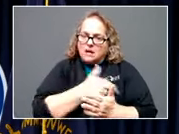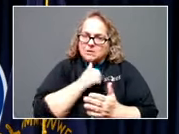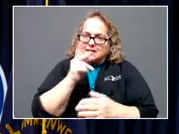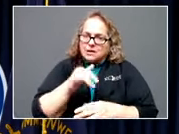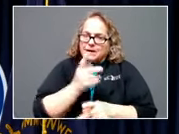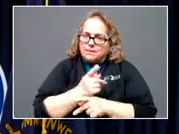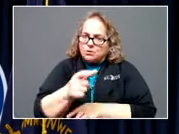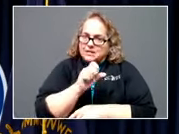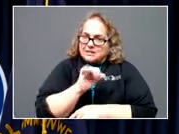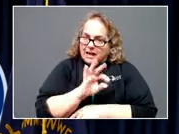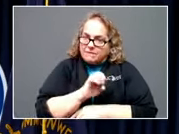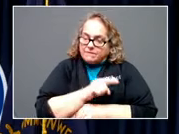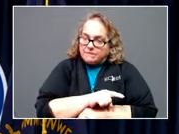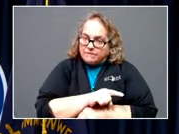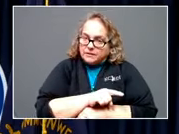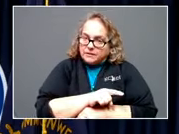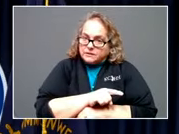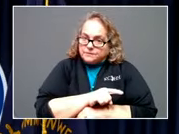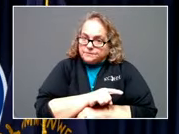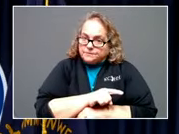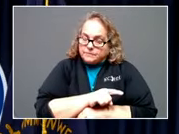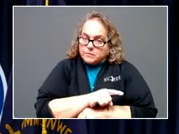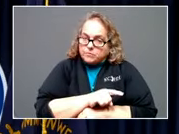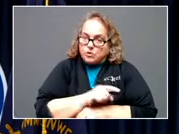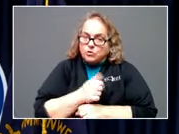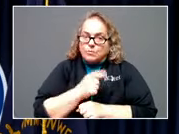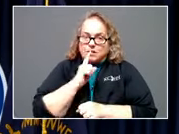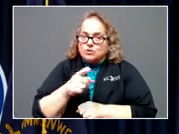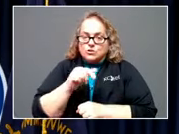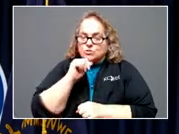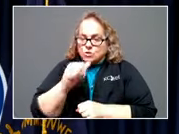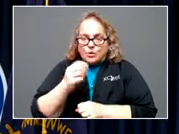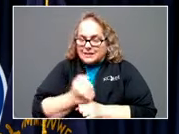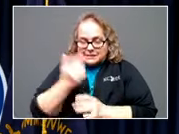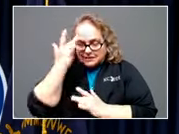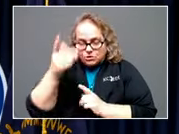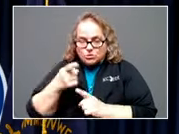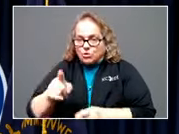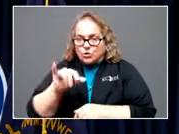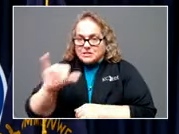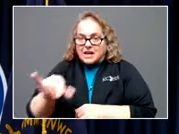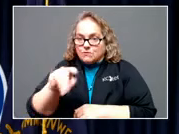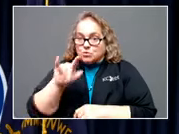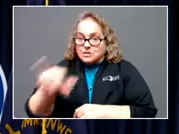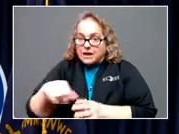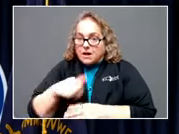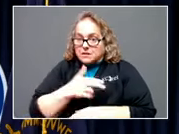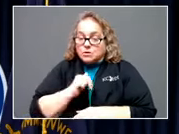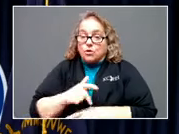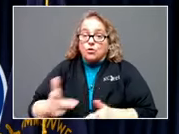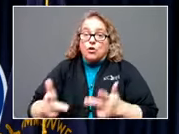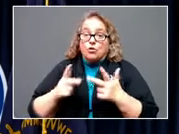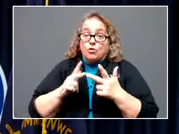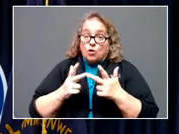can to make sure you have a uneventful course during your stay there if you have to go in the hospital. The third audience, other than the general